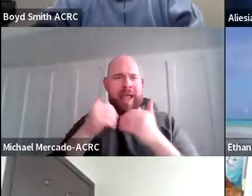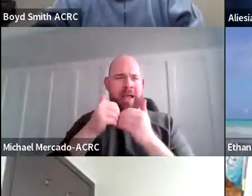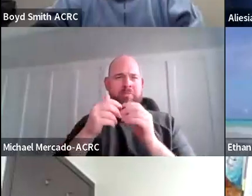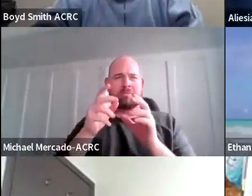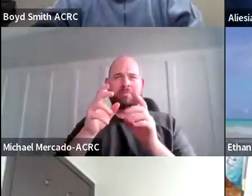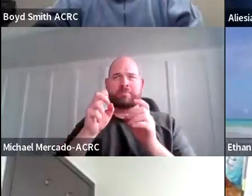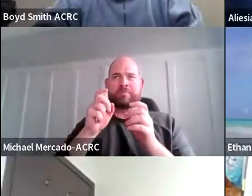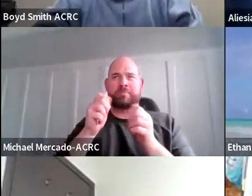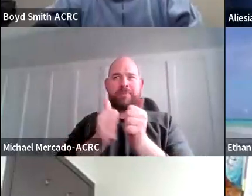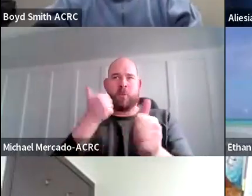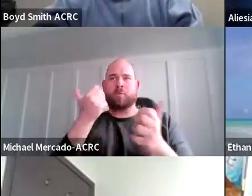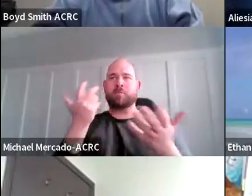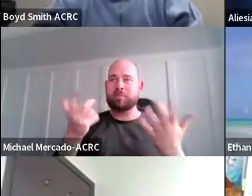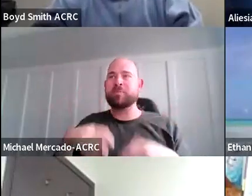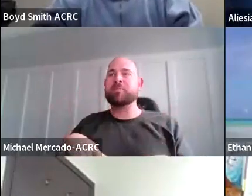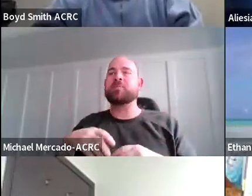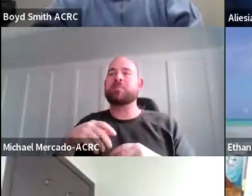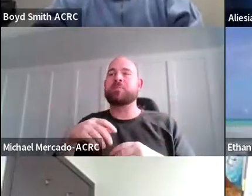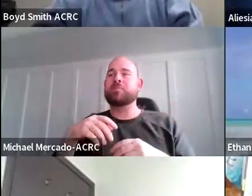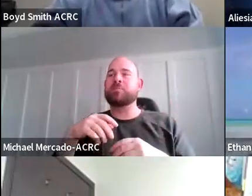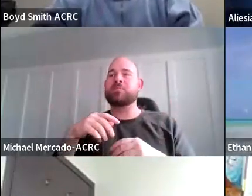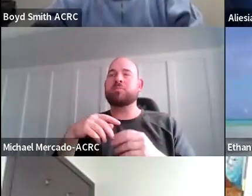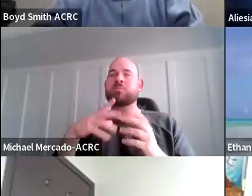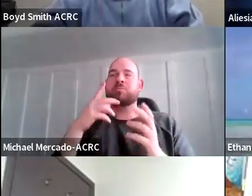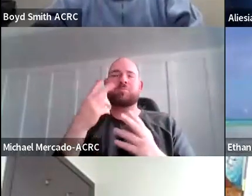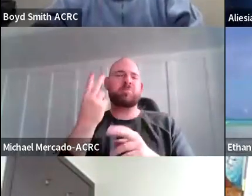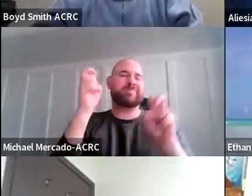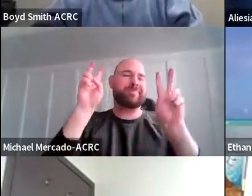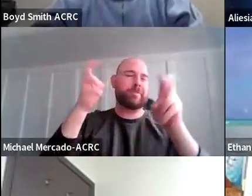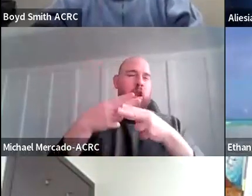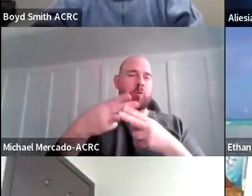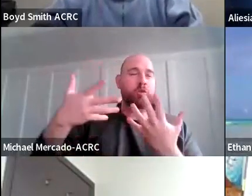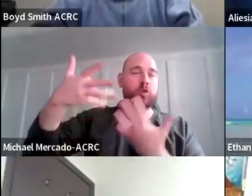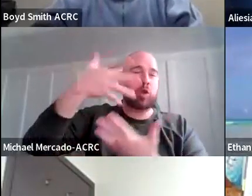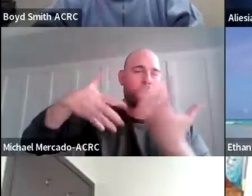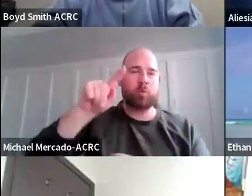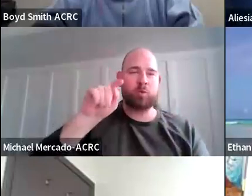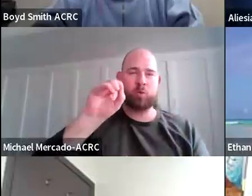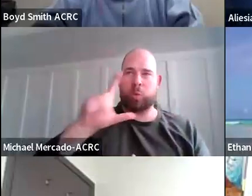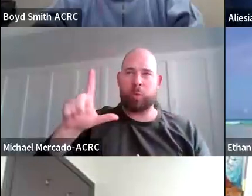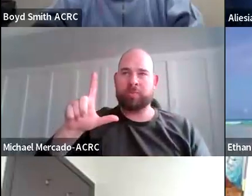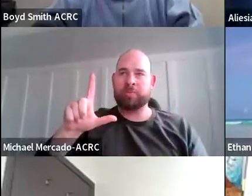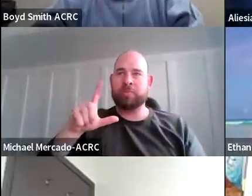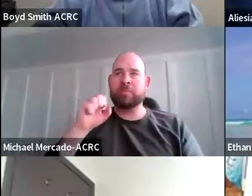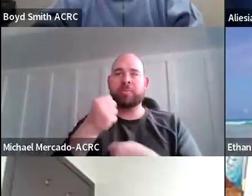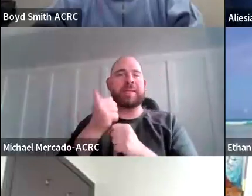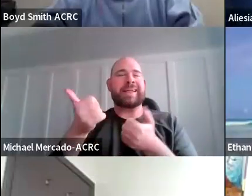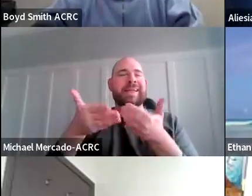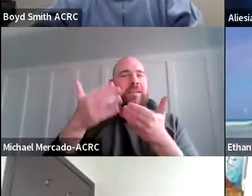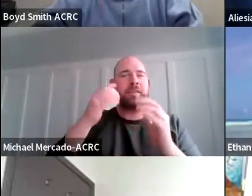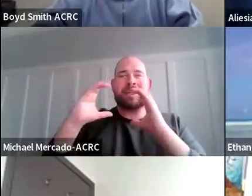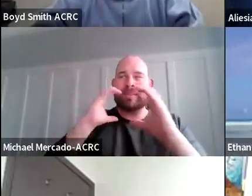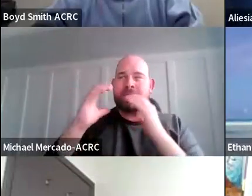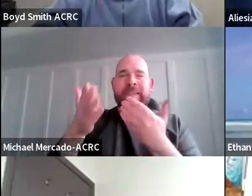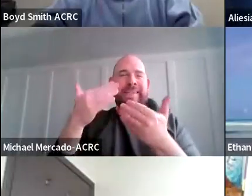help, or if there's maybe an awkward situation that you'd like to avoid, you can use the